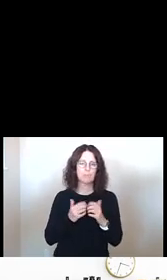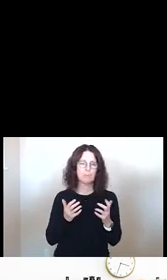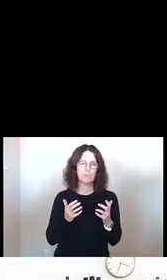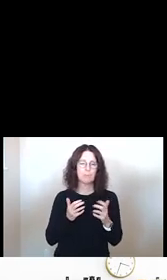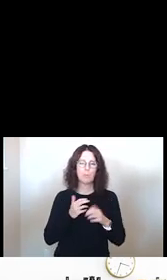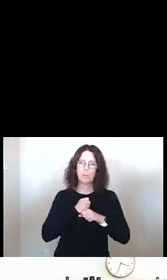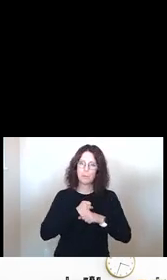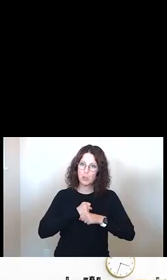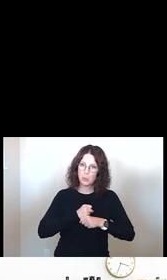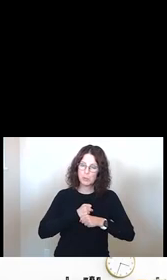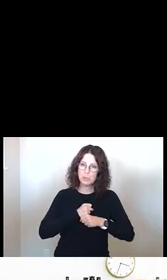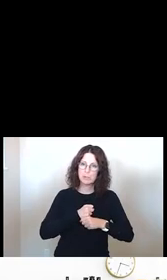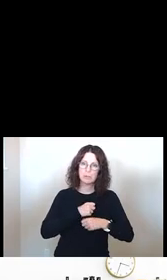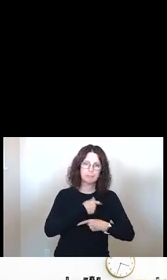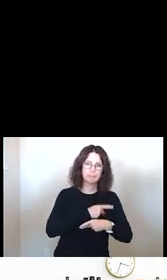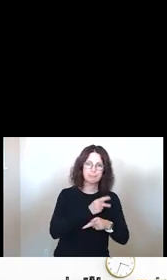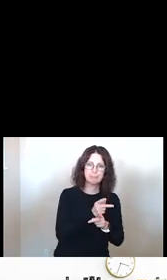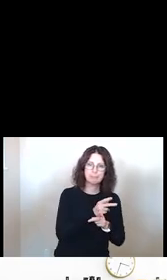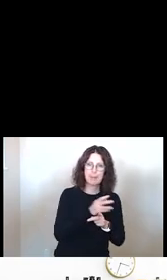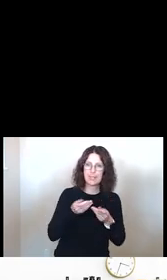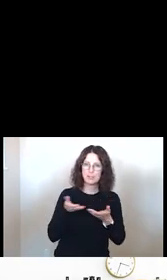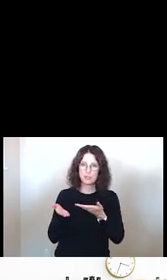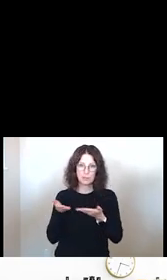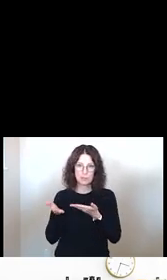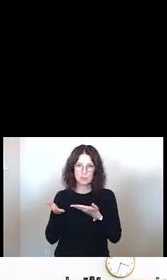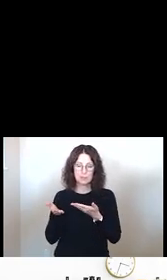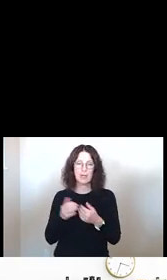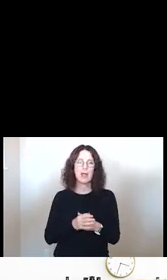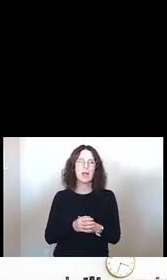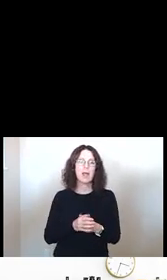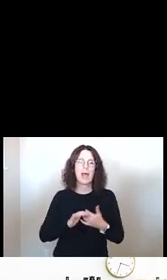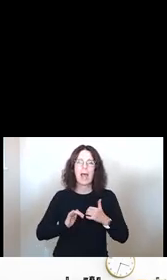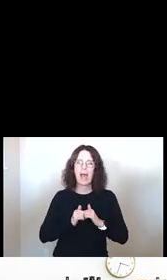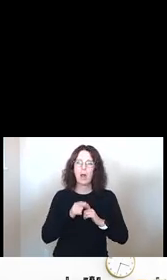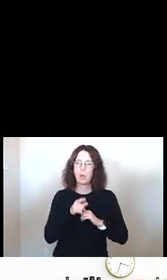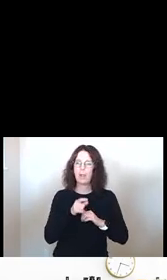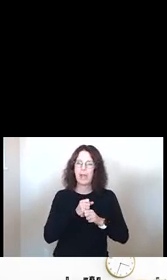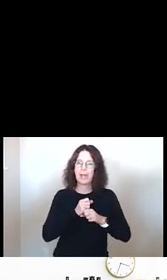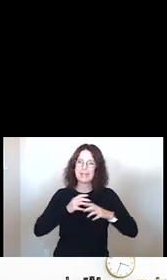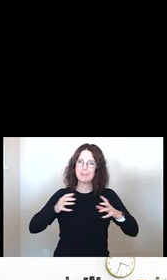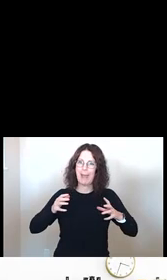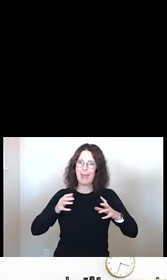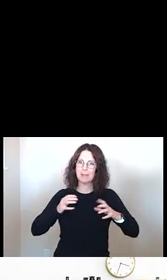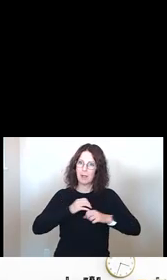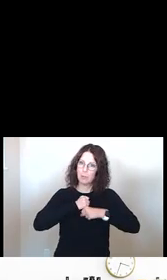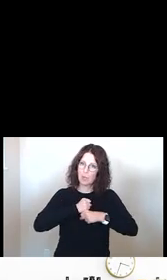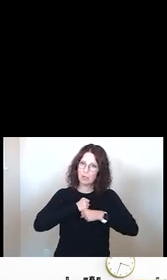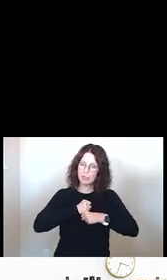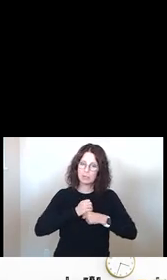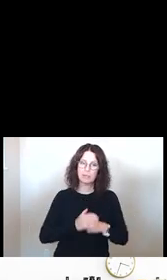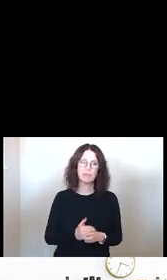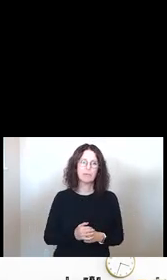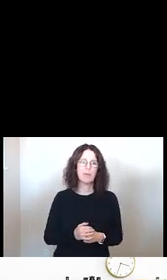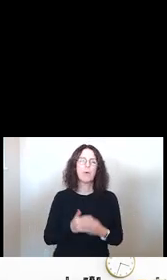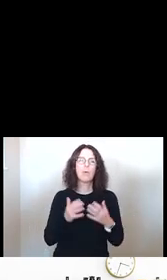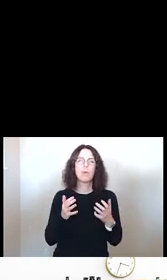produce goods and services and how we expand that production. And we strive to familiarize students with